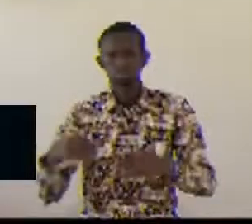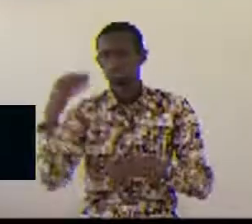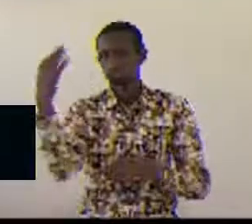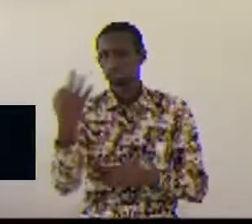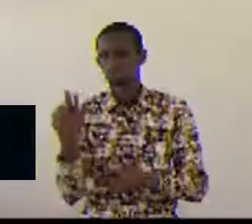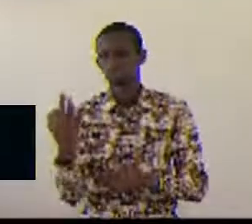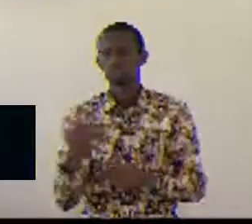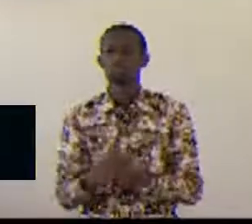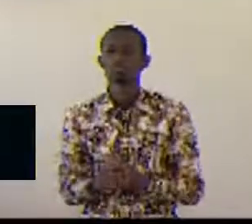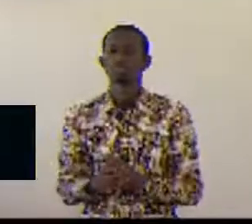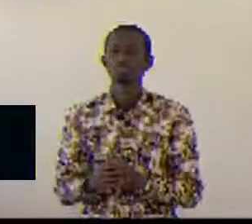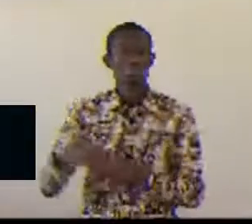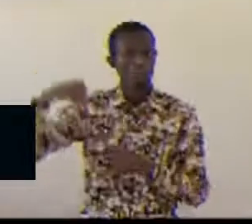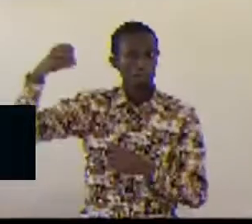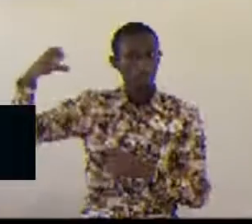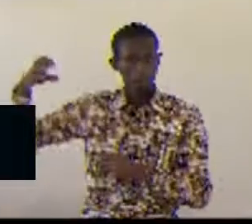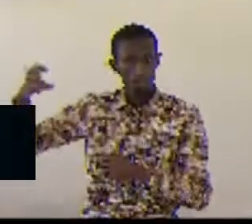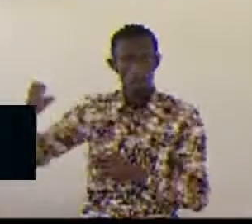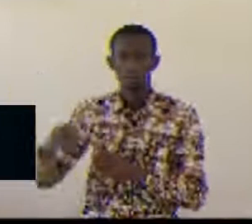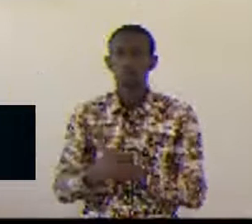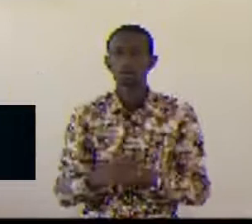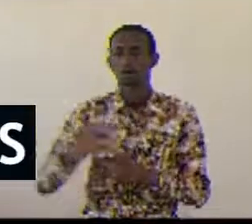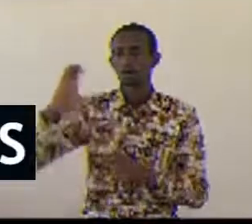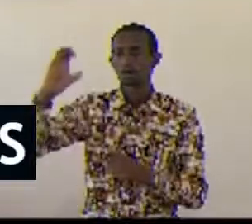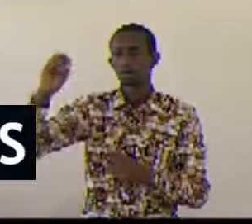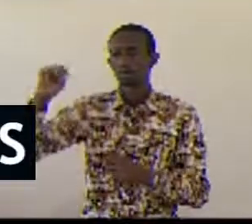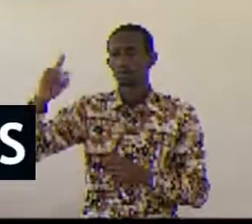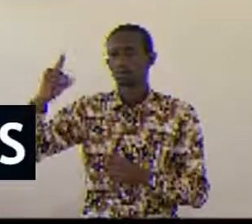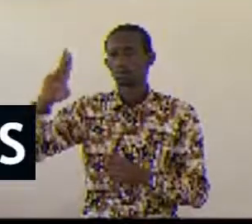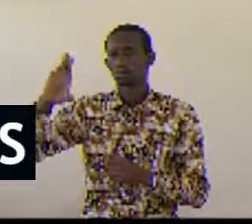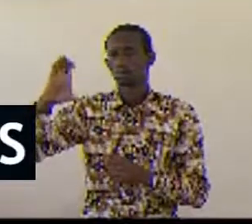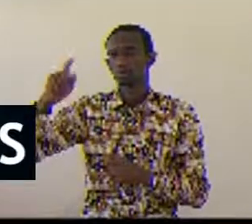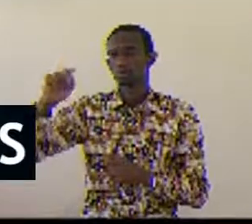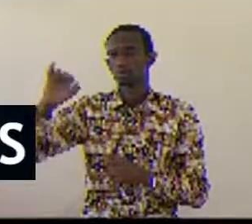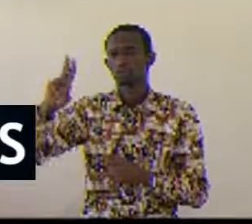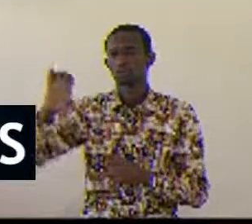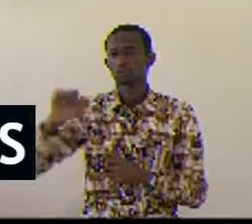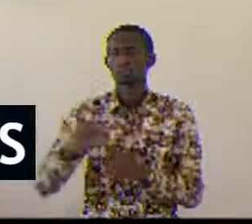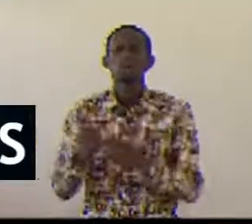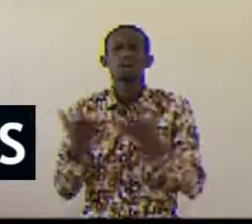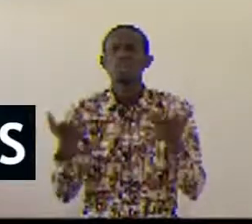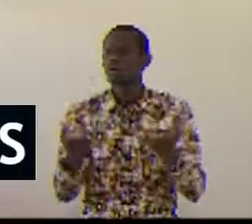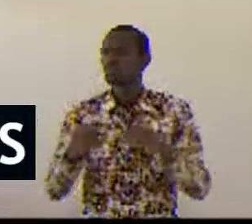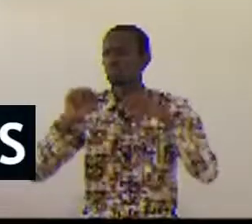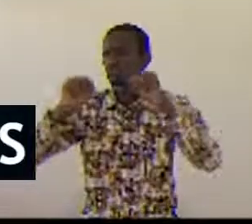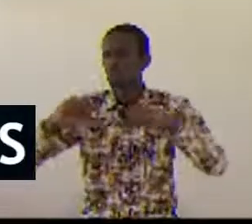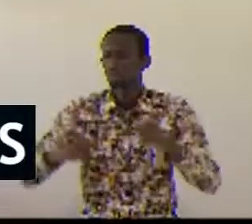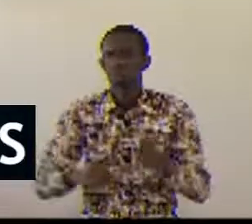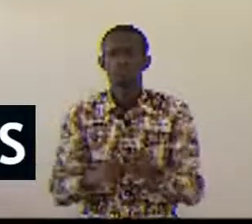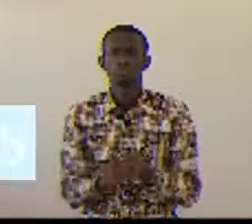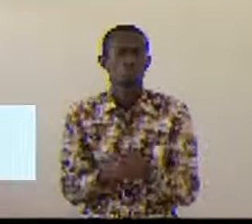conductivity. What is electrical conductivity? How can we define electrical